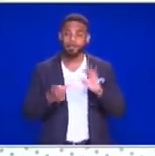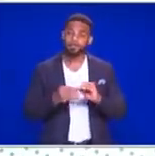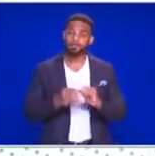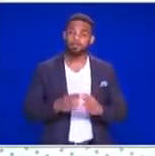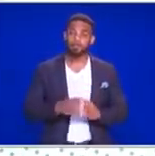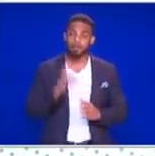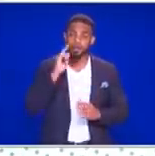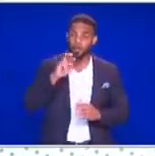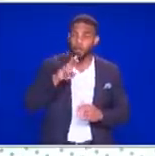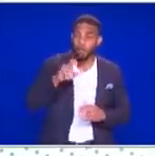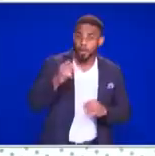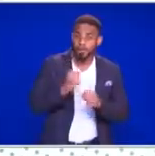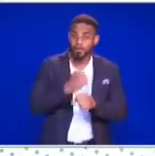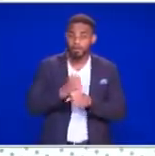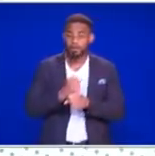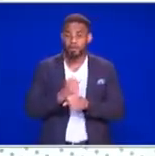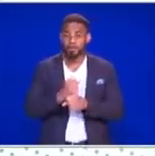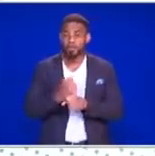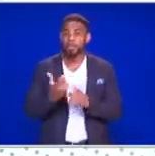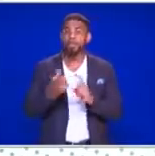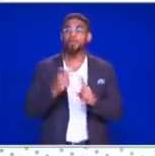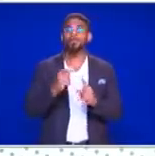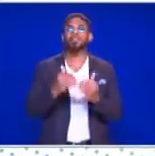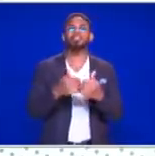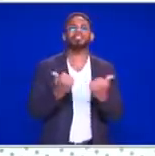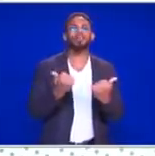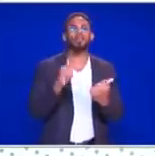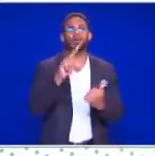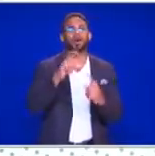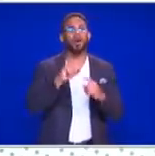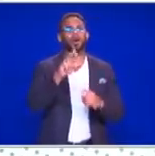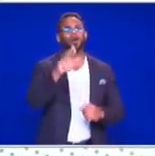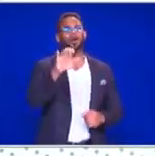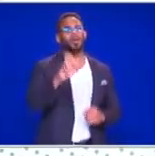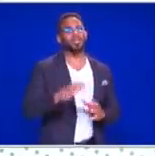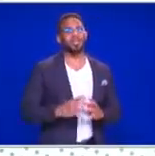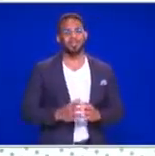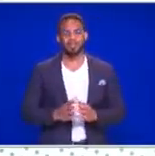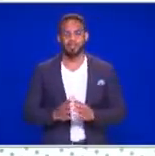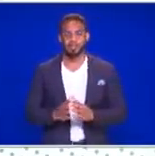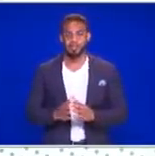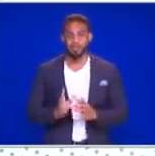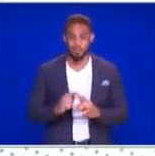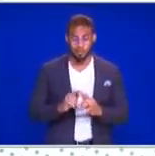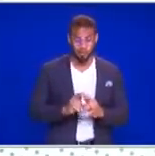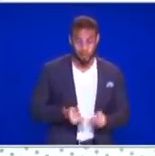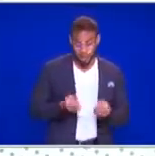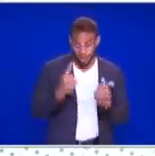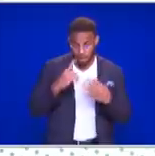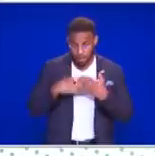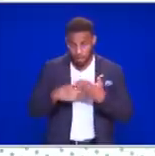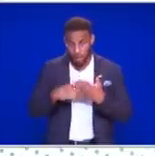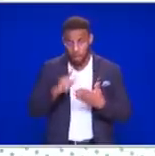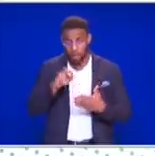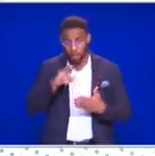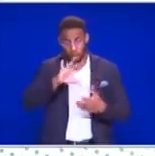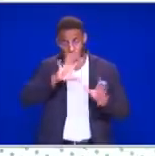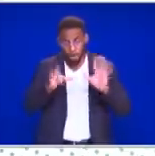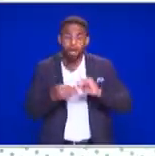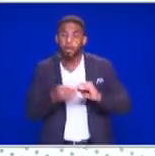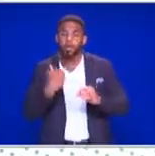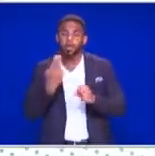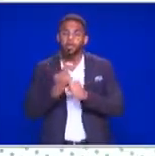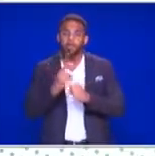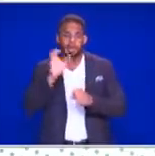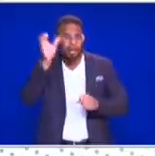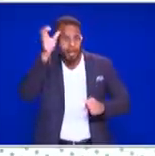composition, for racial statistics, comes from a separate question on race. To frame the discussion of racial composition, we